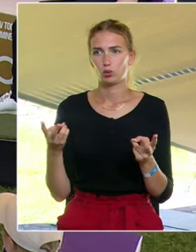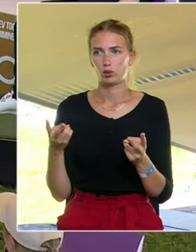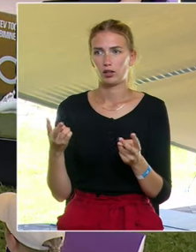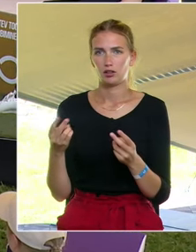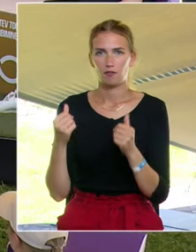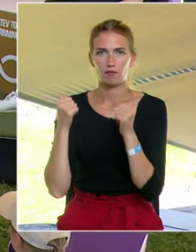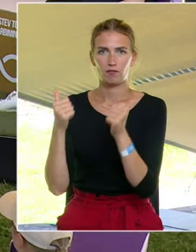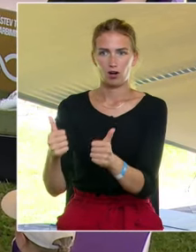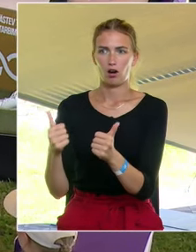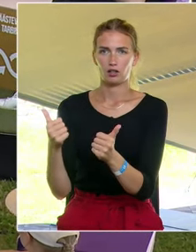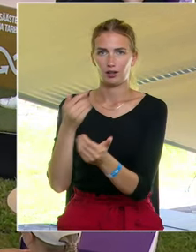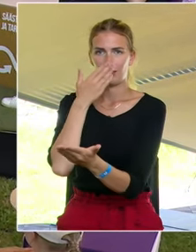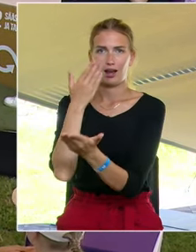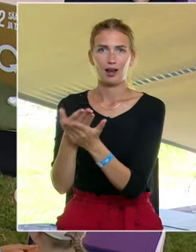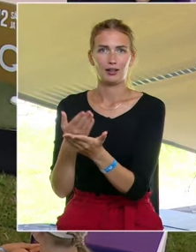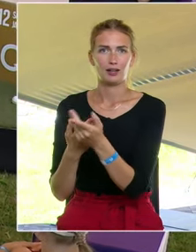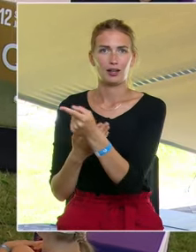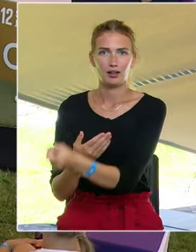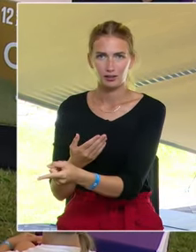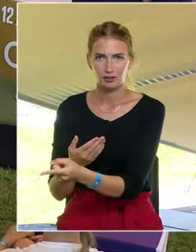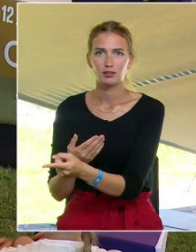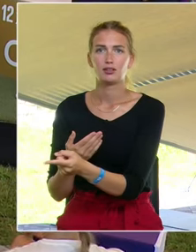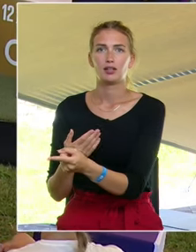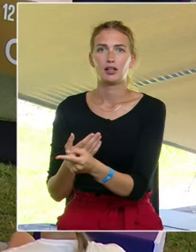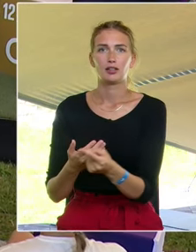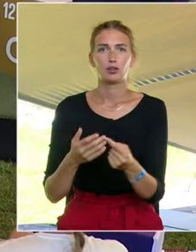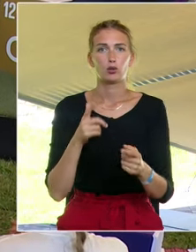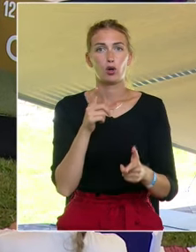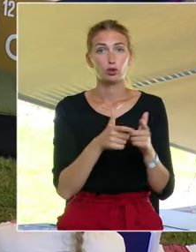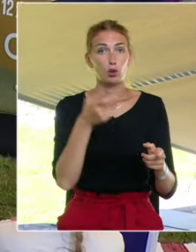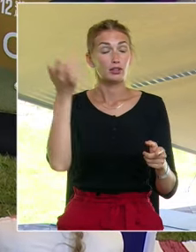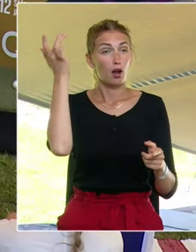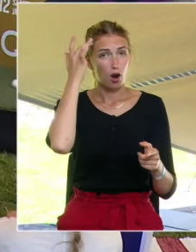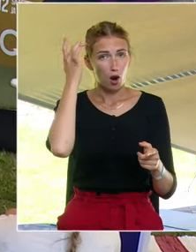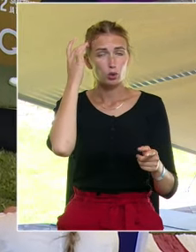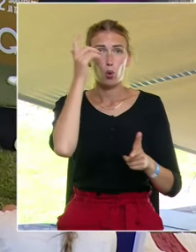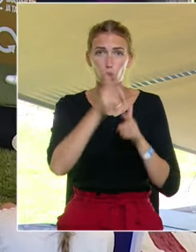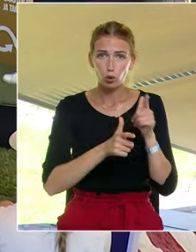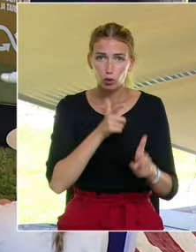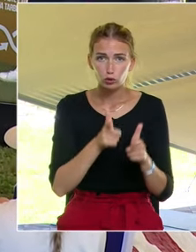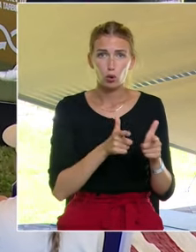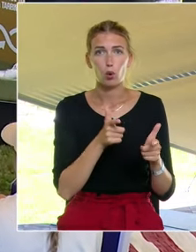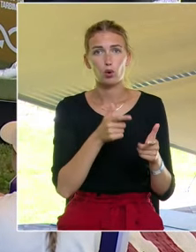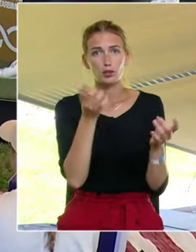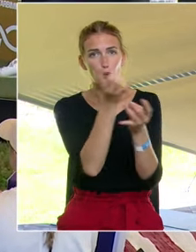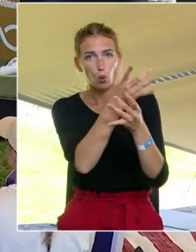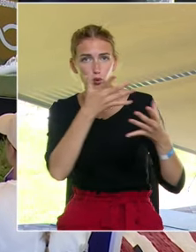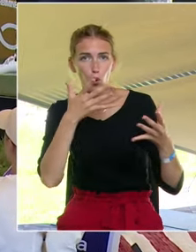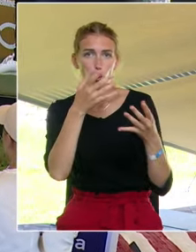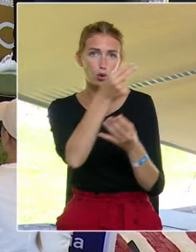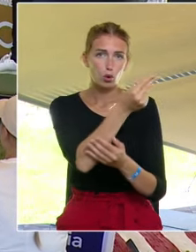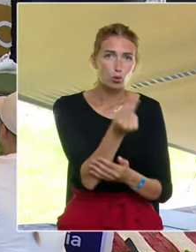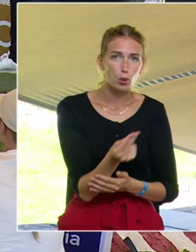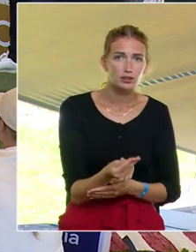example, is really the battle between the kinetic world, which is happening in Ukraine, which probably will be one of the last massive